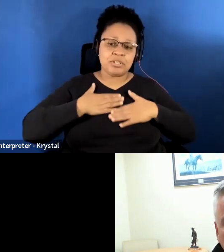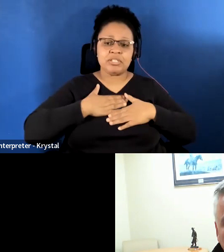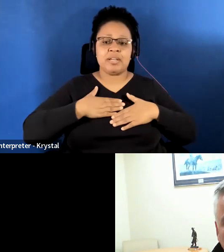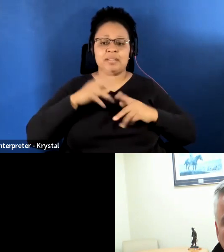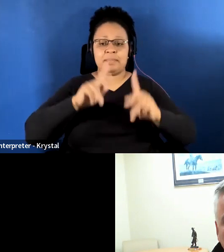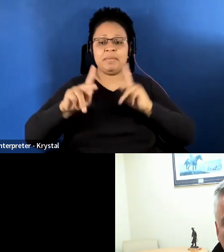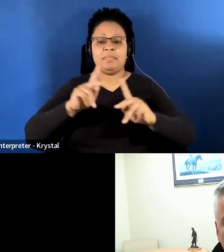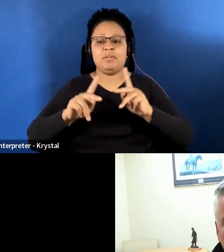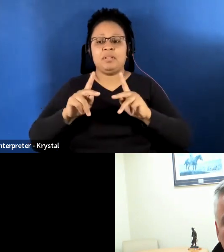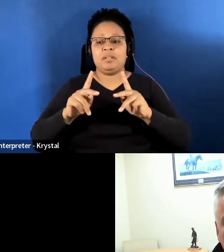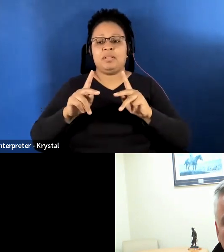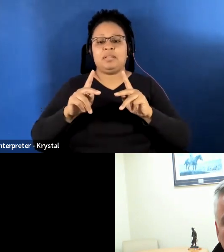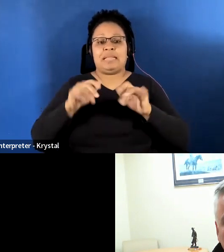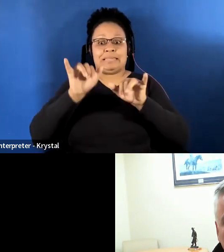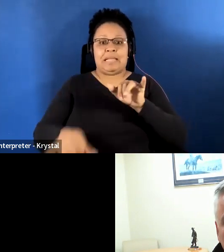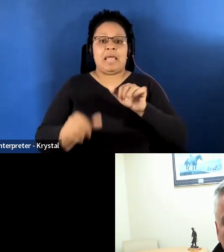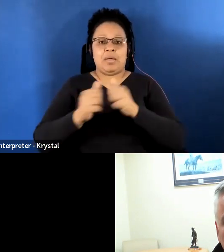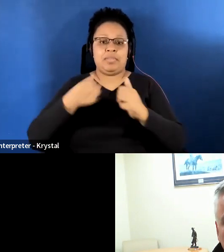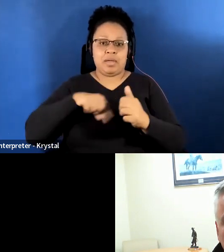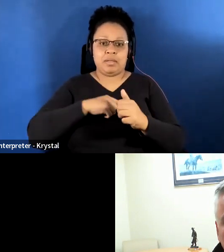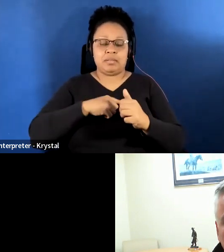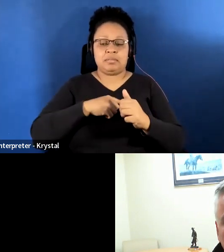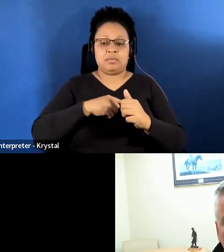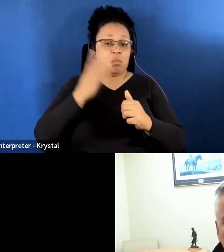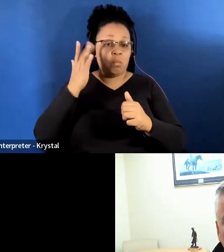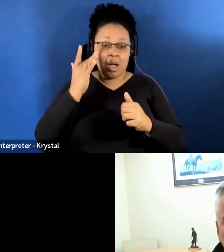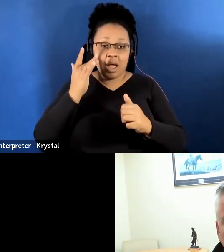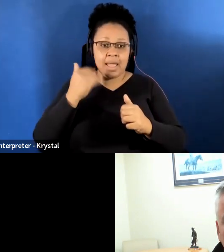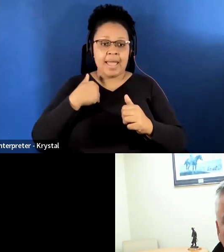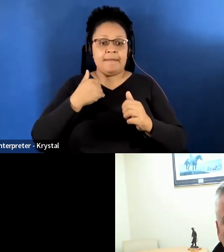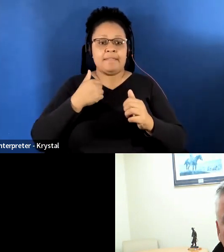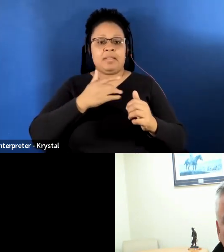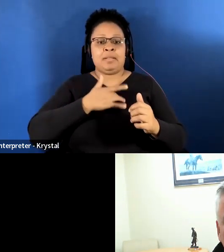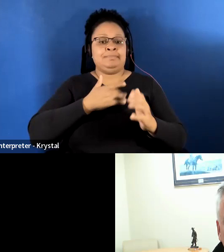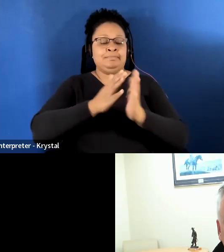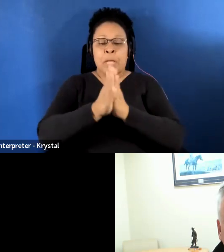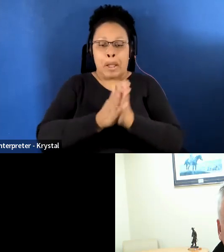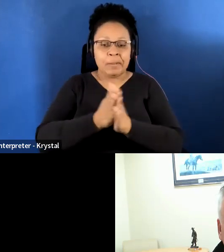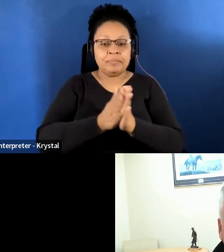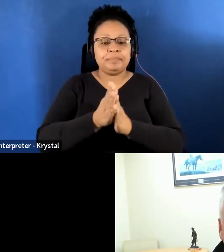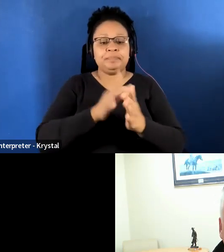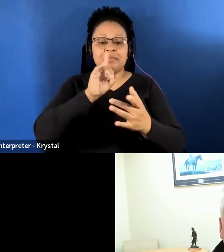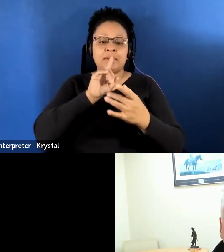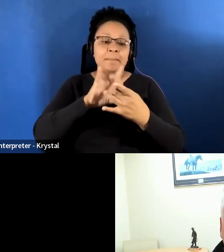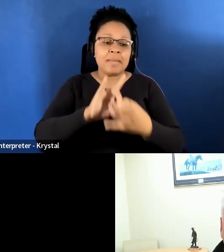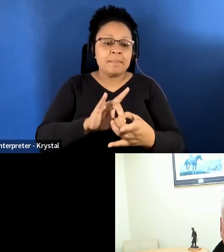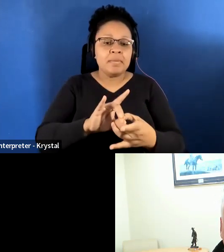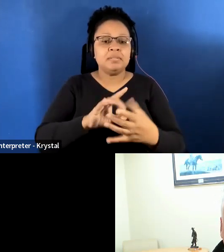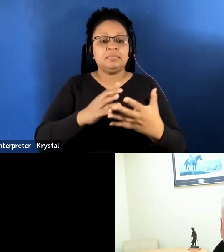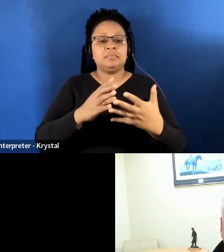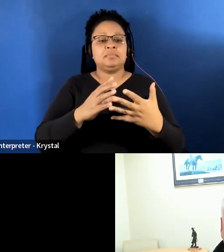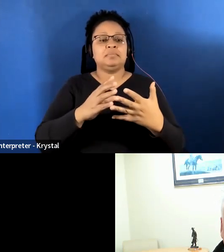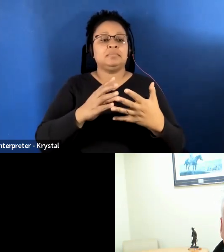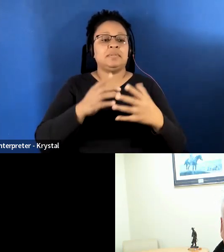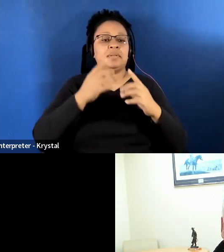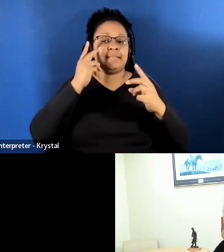us. And they have stuck with us because, like Scott said, they have the passion, the commitment, they have the mission and the vision.